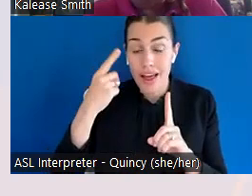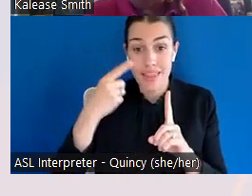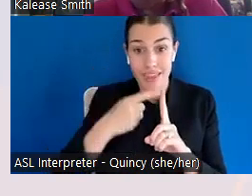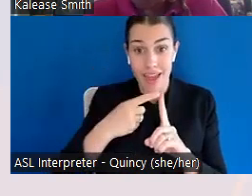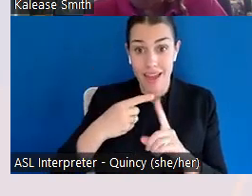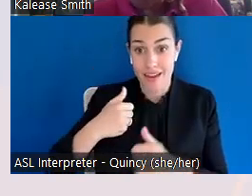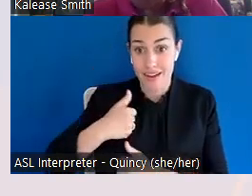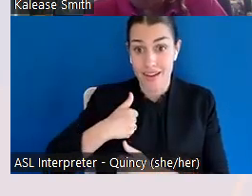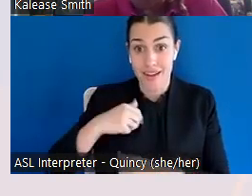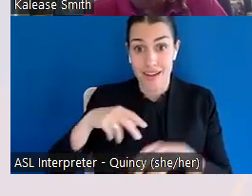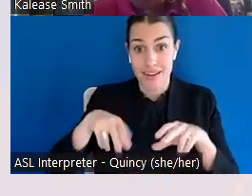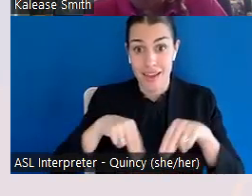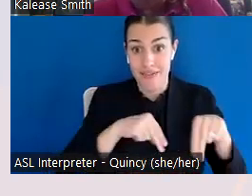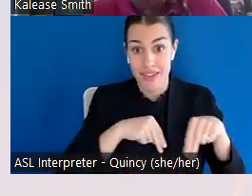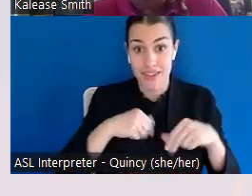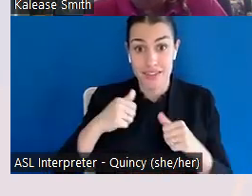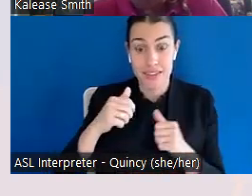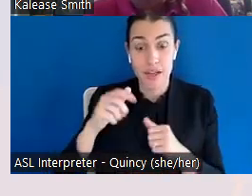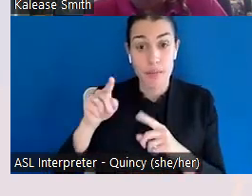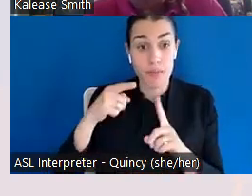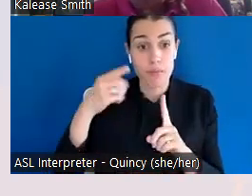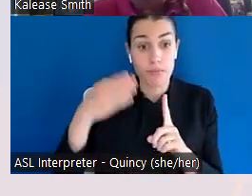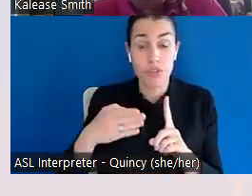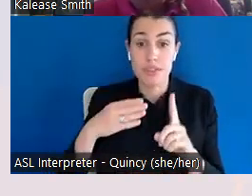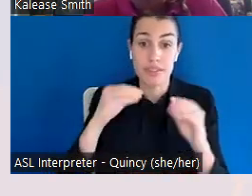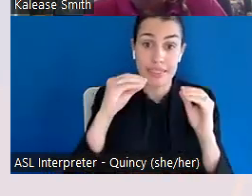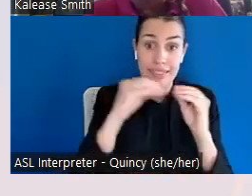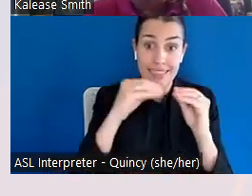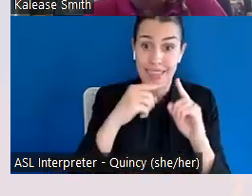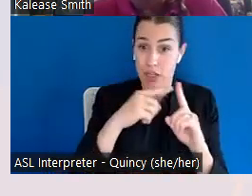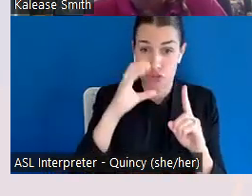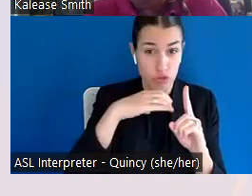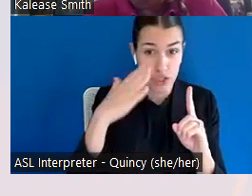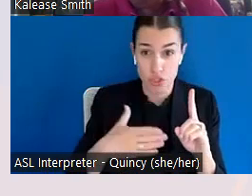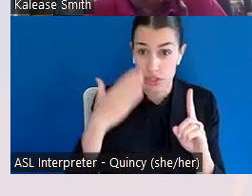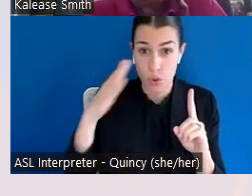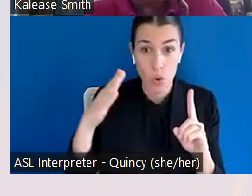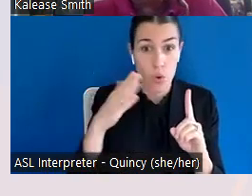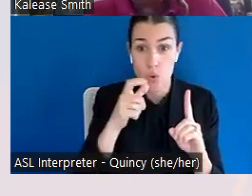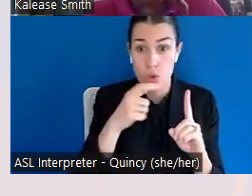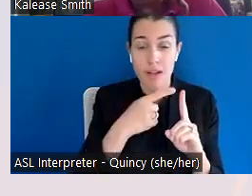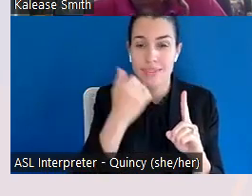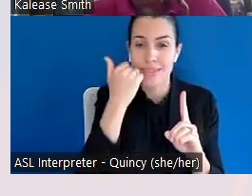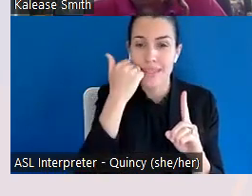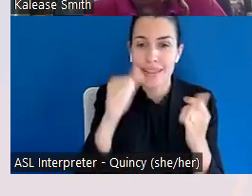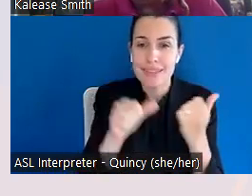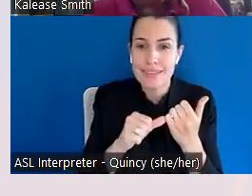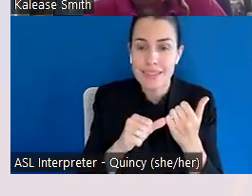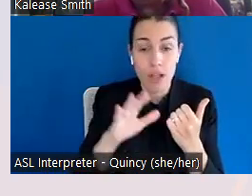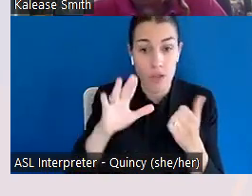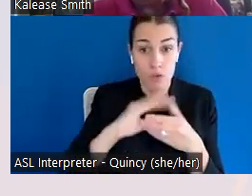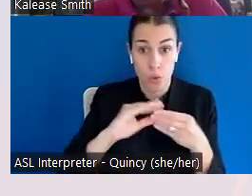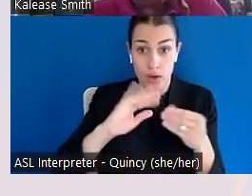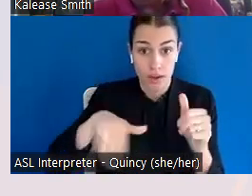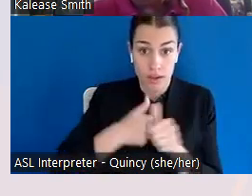to be a dental assistant on Victory over Japan Day in the United States. So the story behind this goes that this